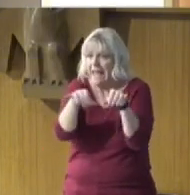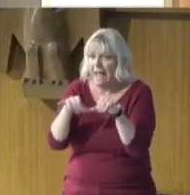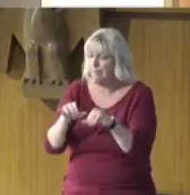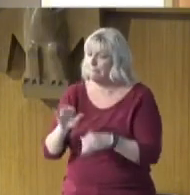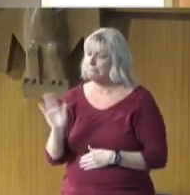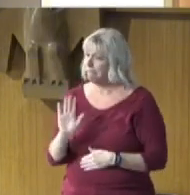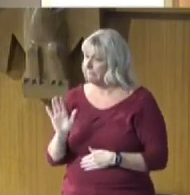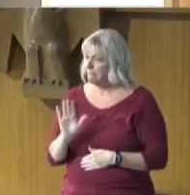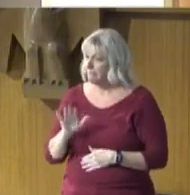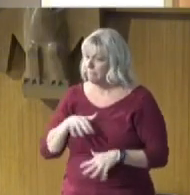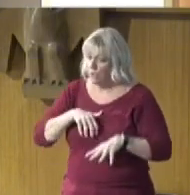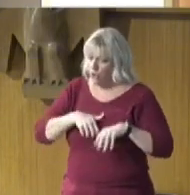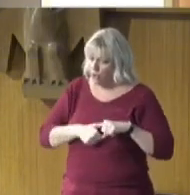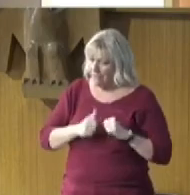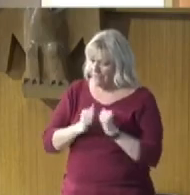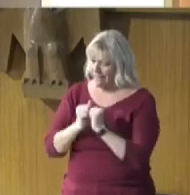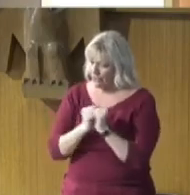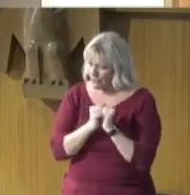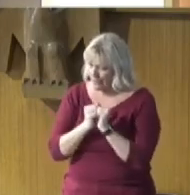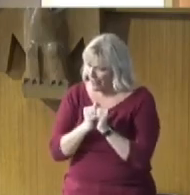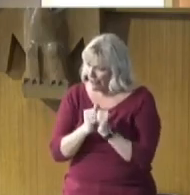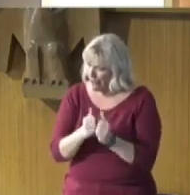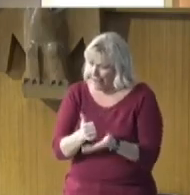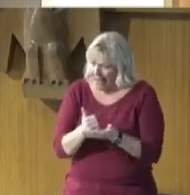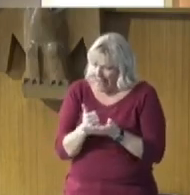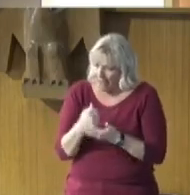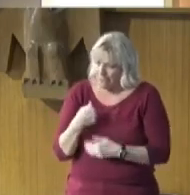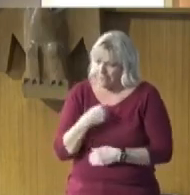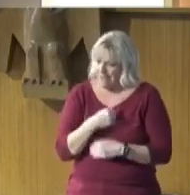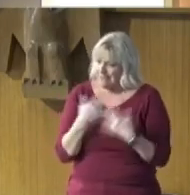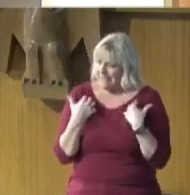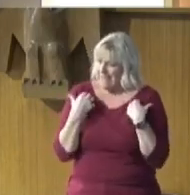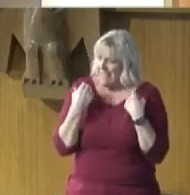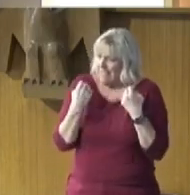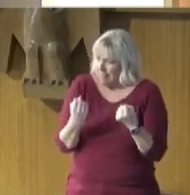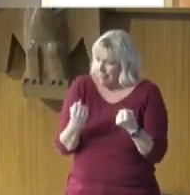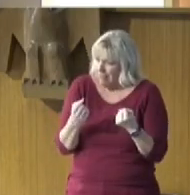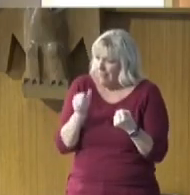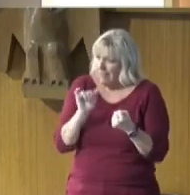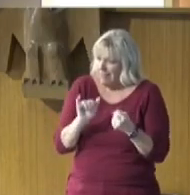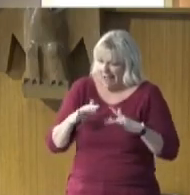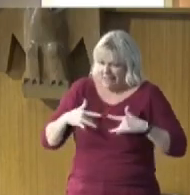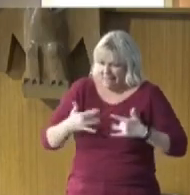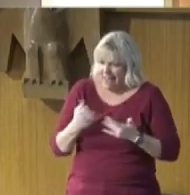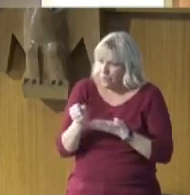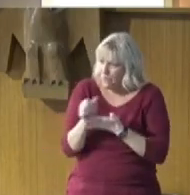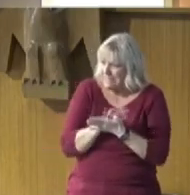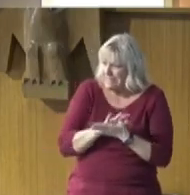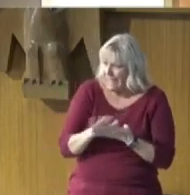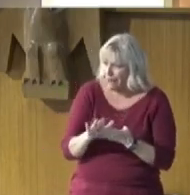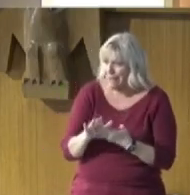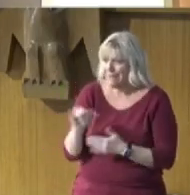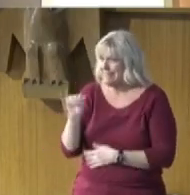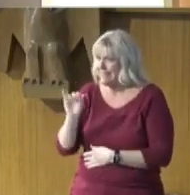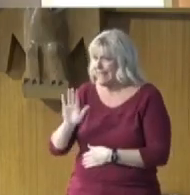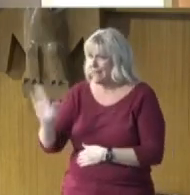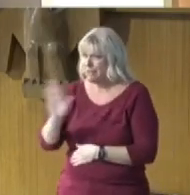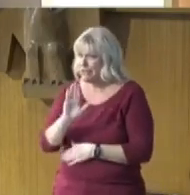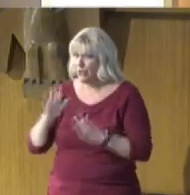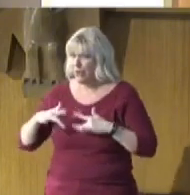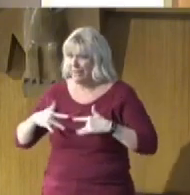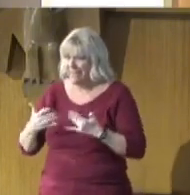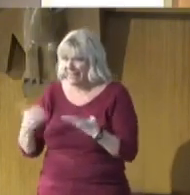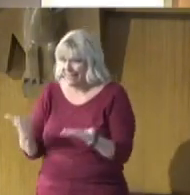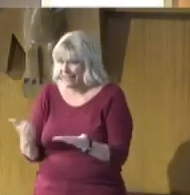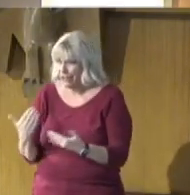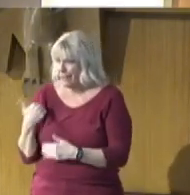Grieving together was a healing and sacred event, just like your event this past Wednesday night was a healing and